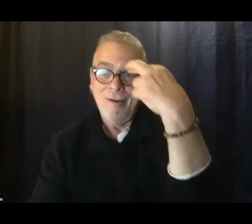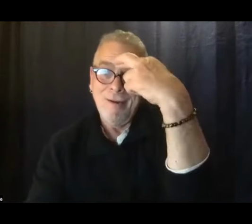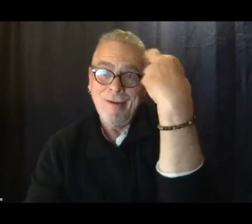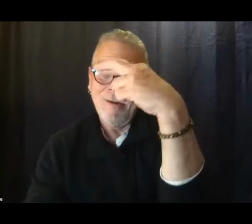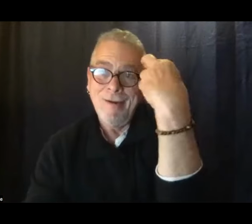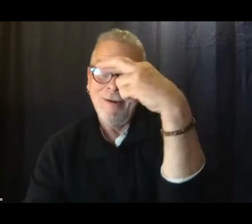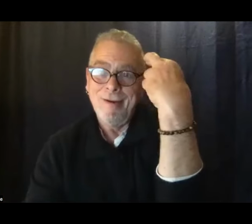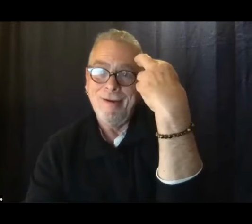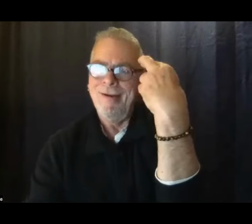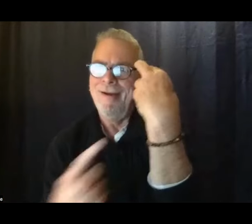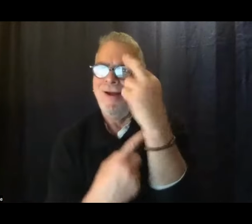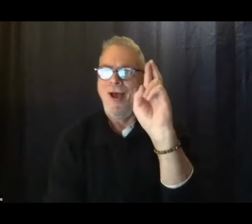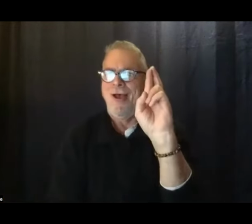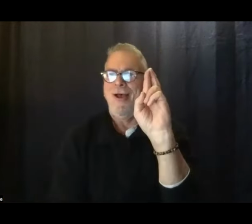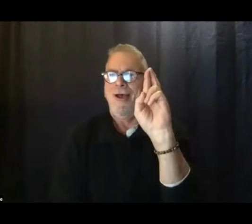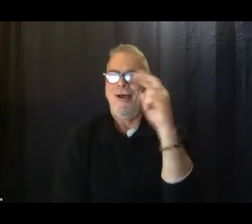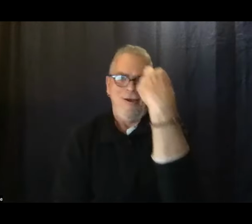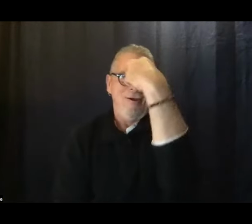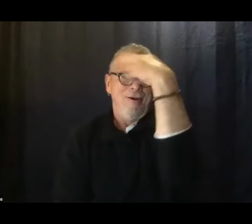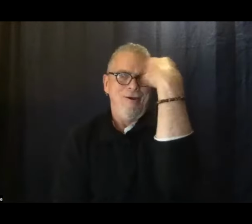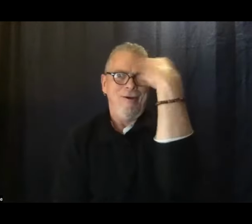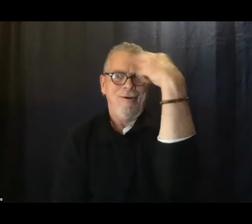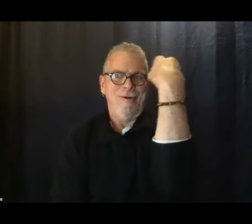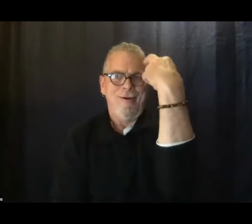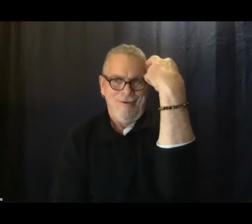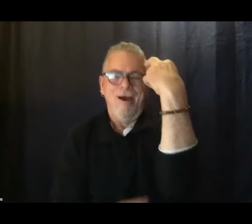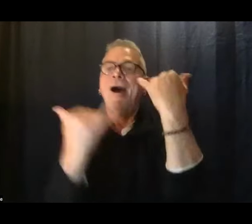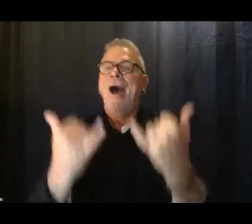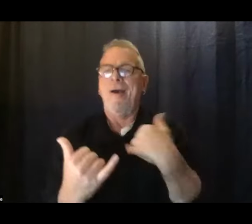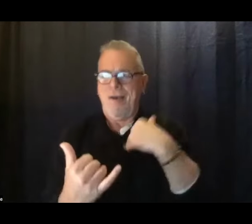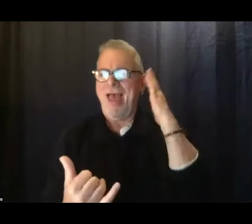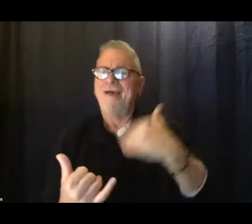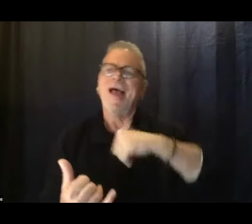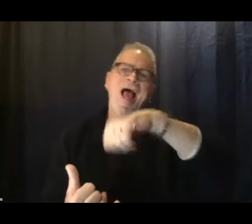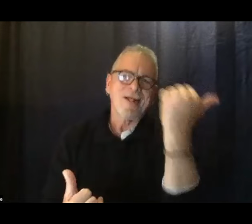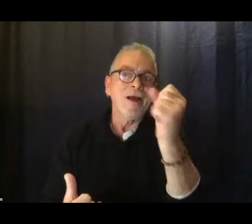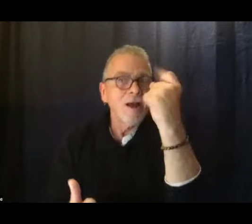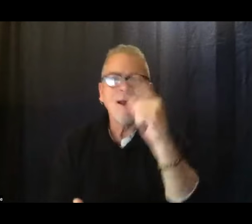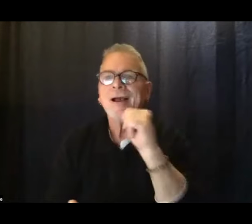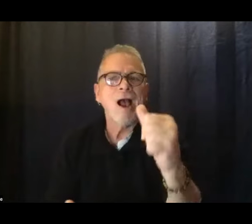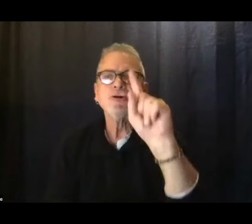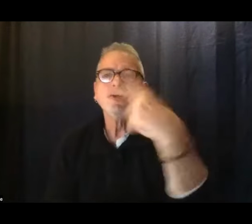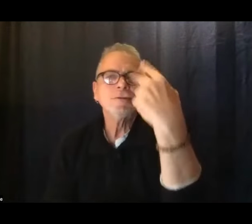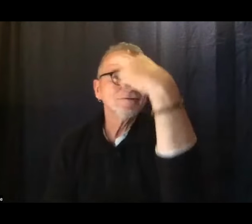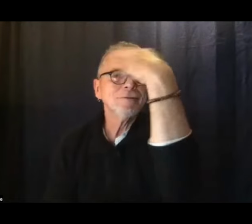has become a sign. Like, for instance, my name, Ricky Rose.